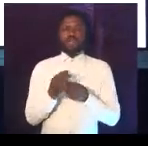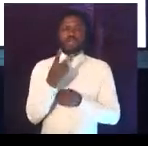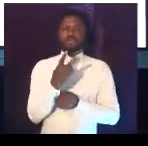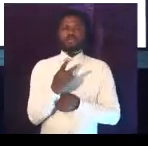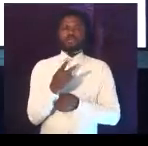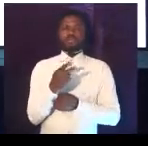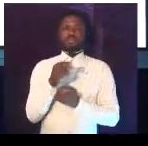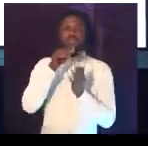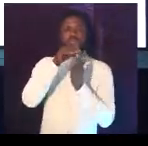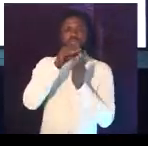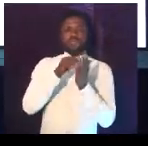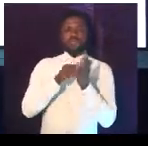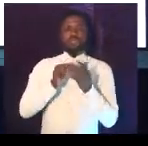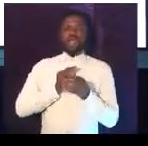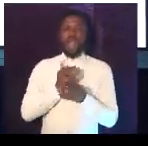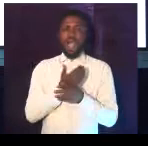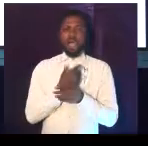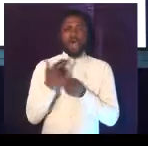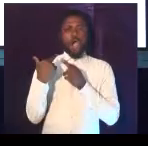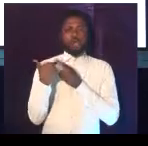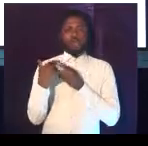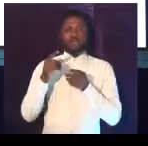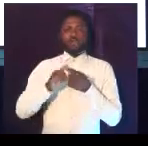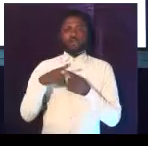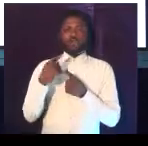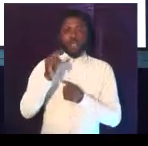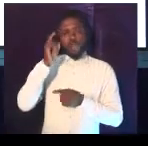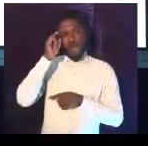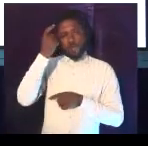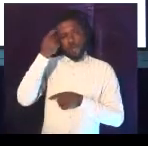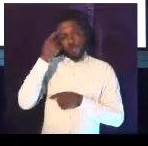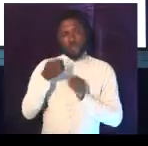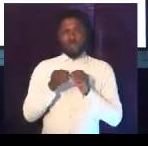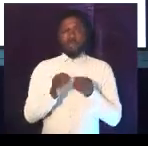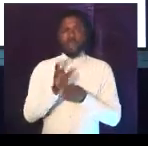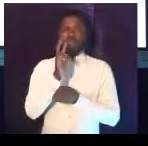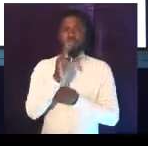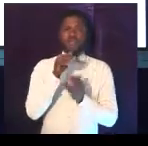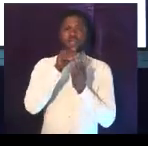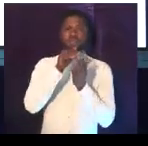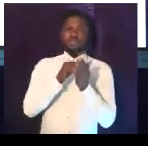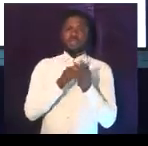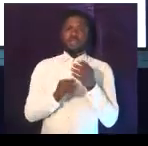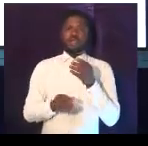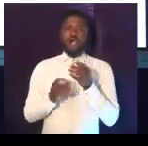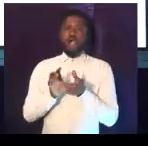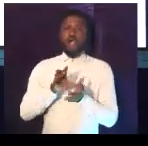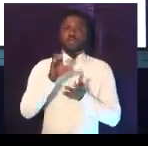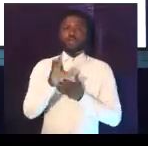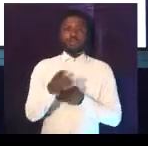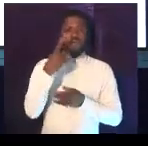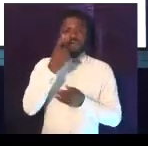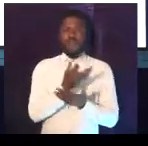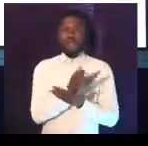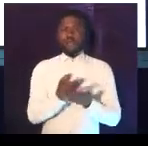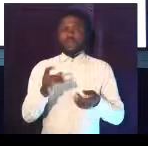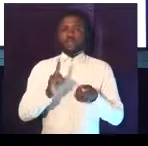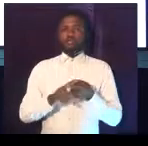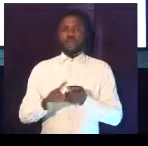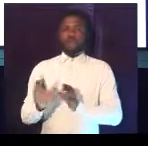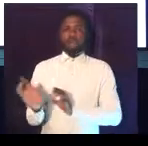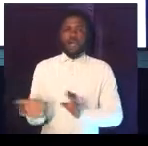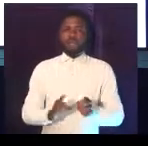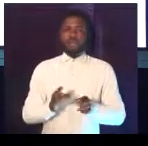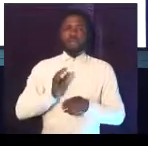obligations. 2. State our obligations to the government. 3. State consequences